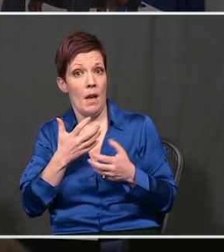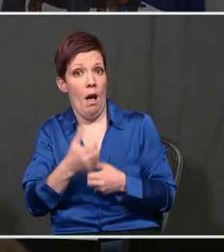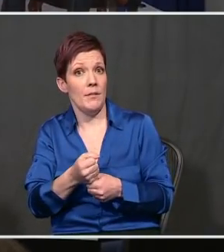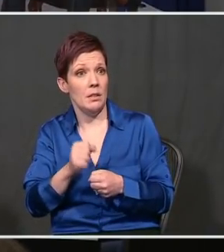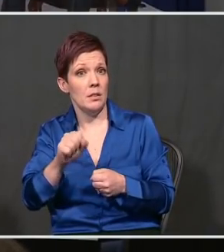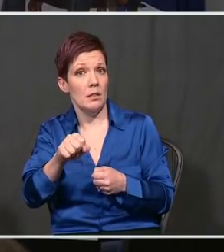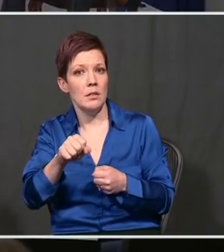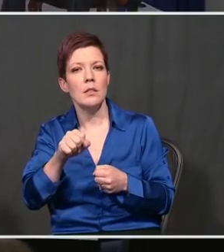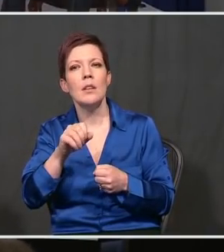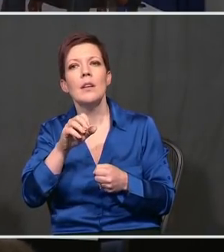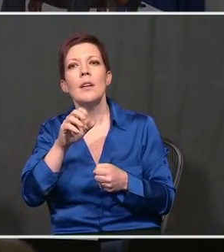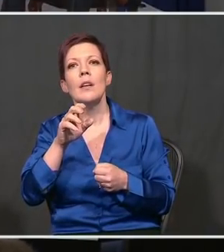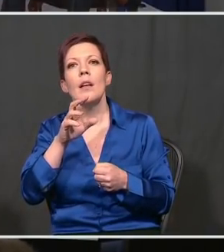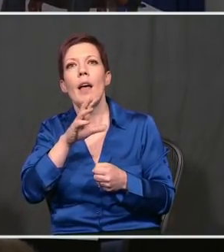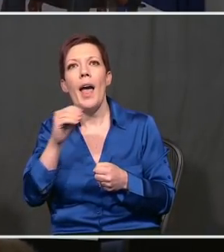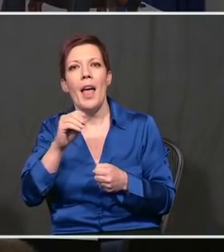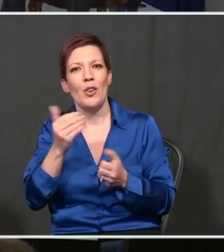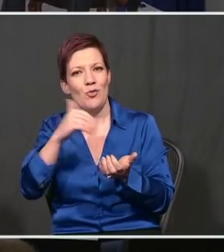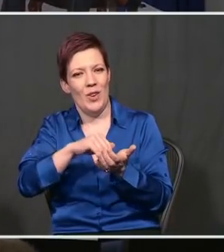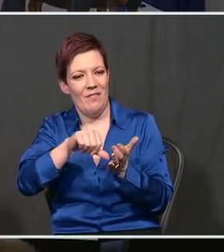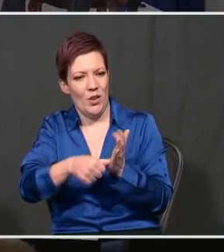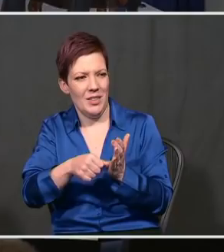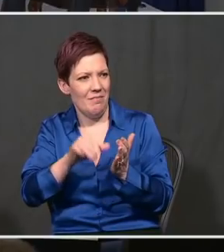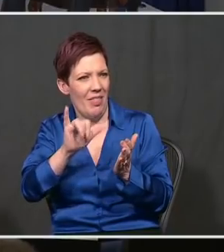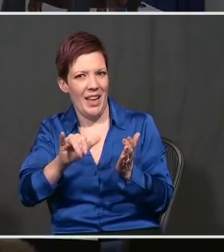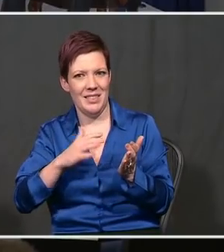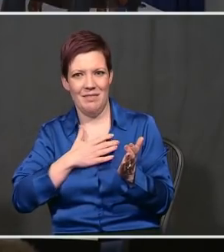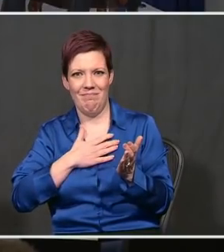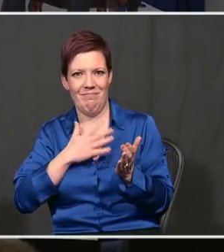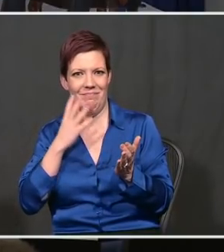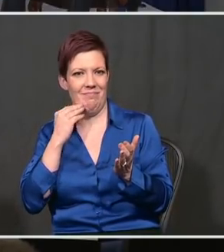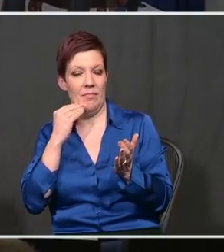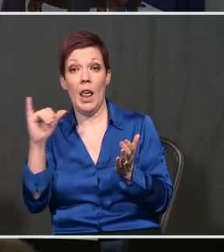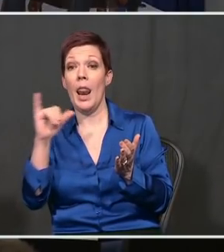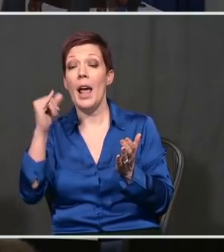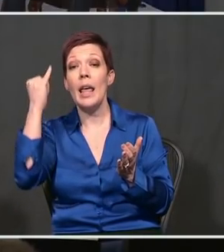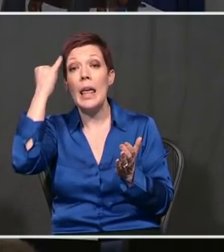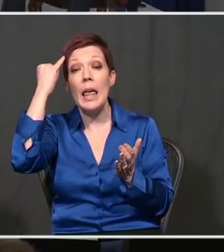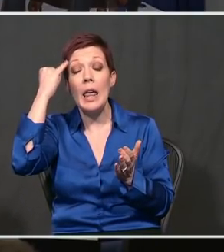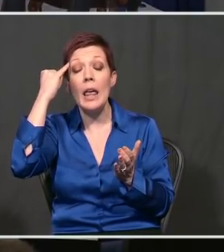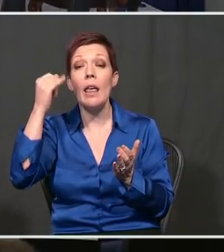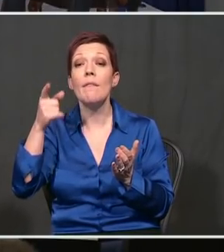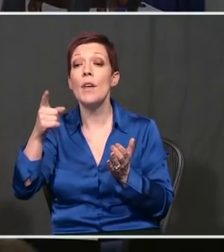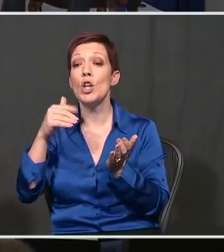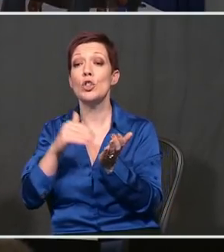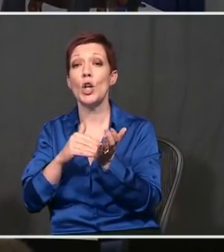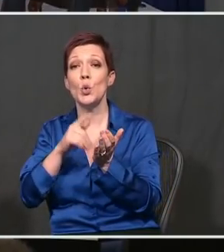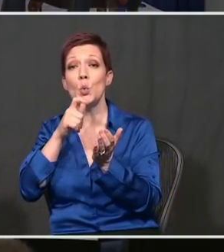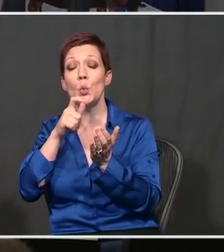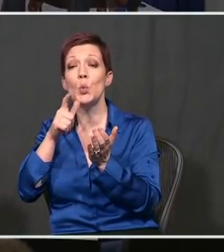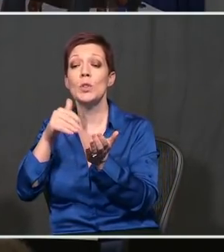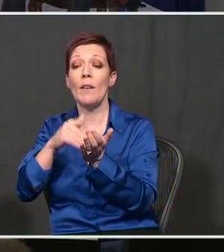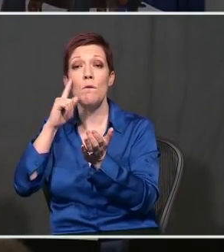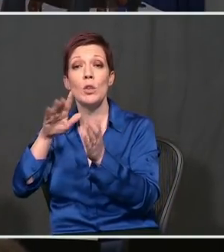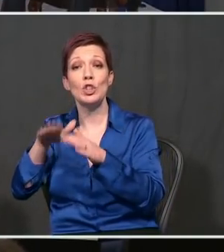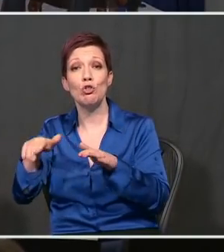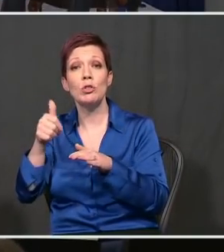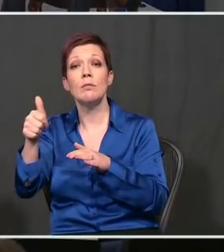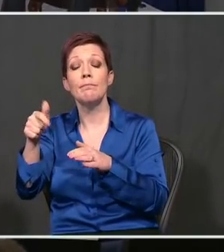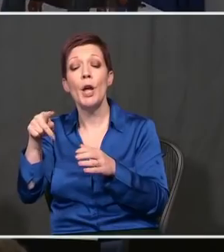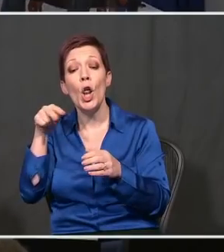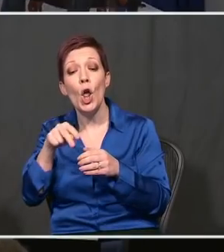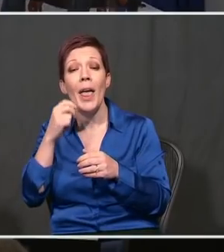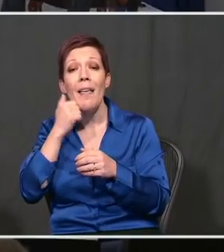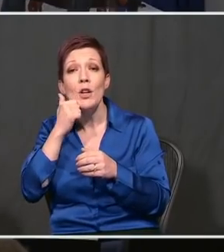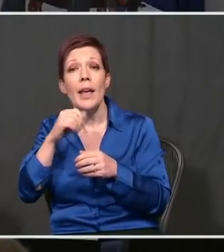is what you do, right? It's like me as a pediatrician looking in a child's ears. This is what I do every single day. This is what you do.